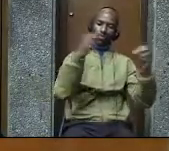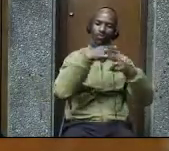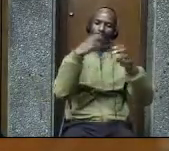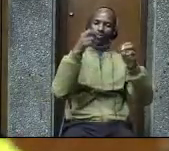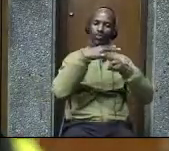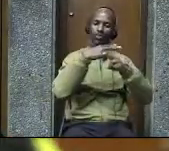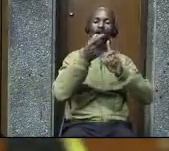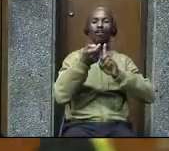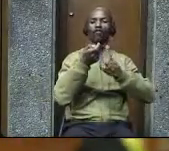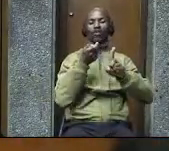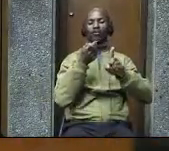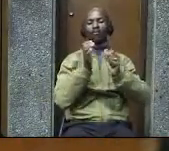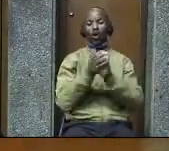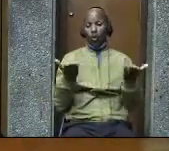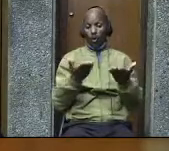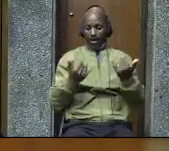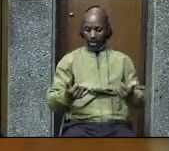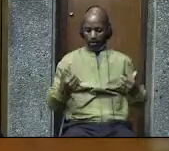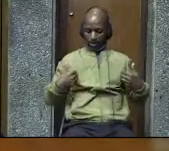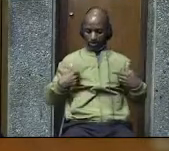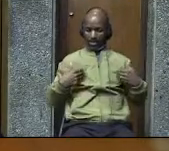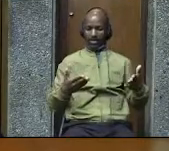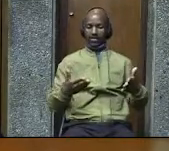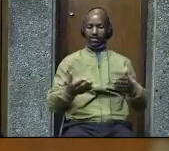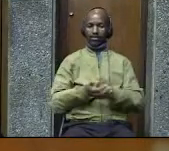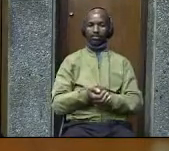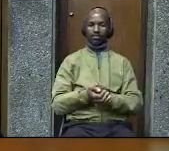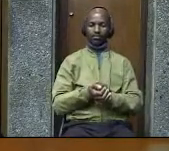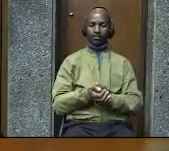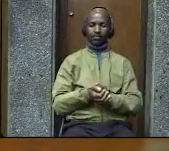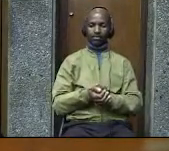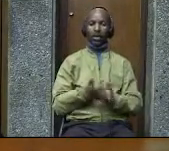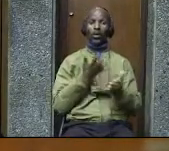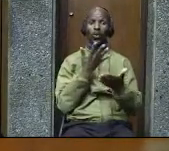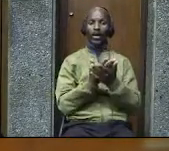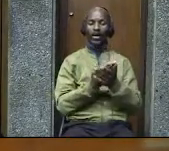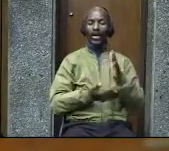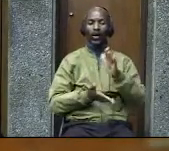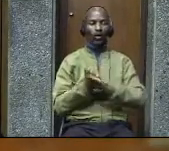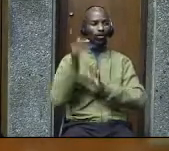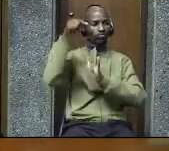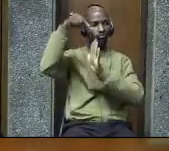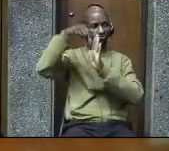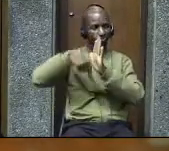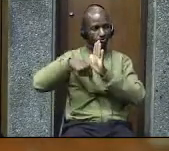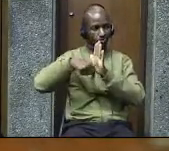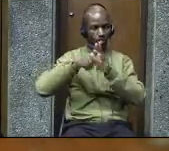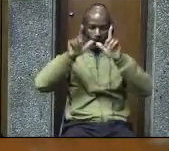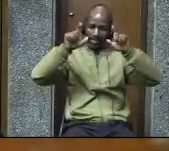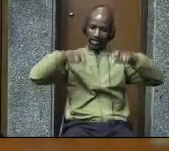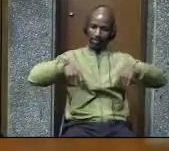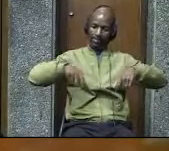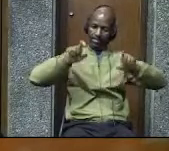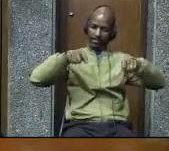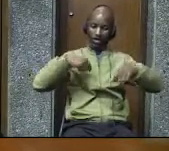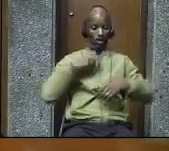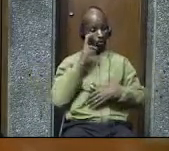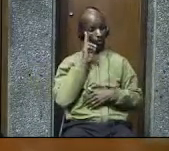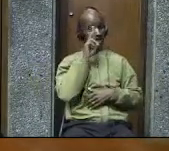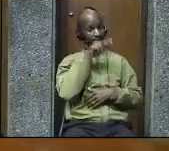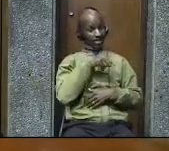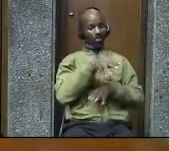from where I've started. You can go down to Cape Town. You'll see